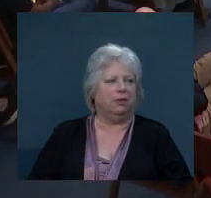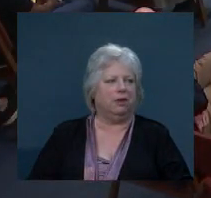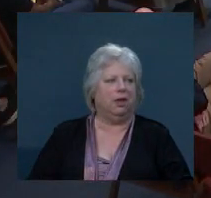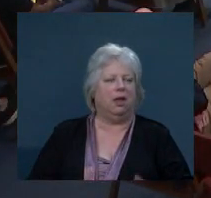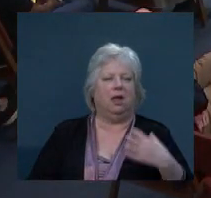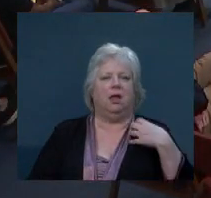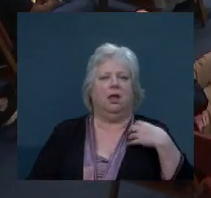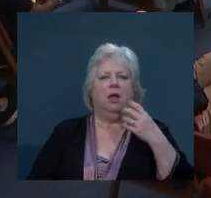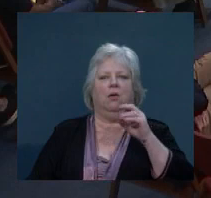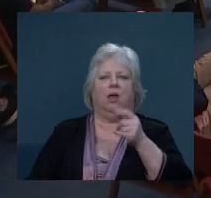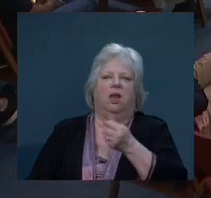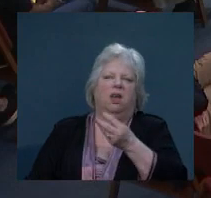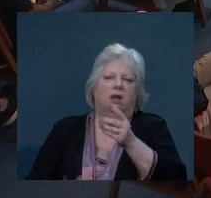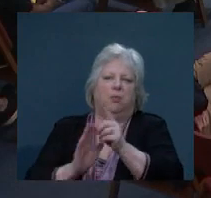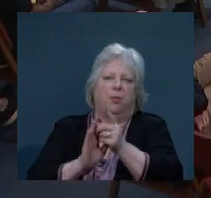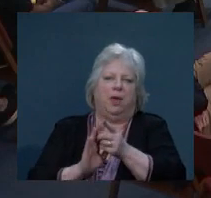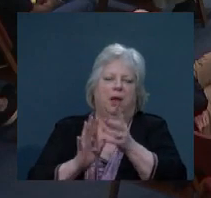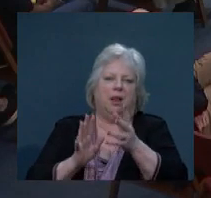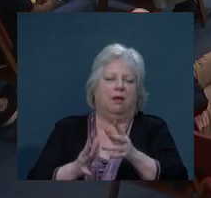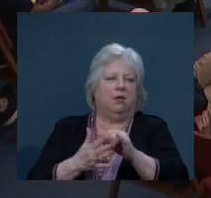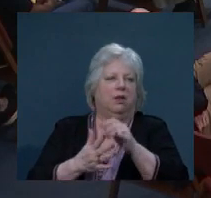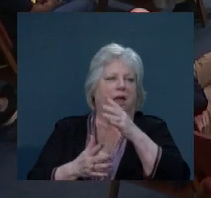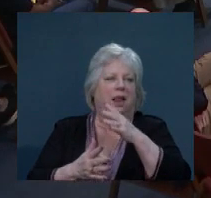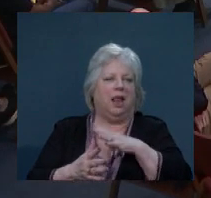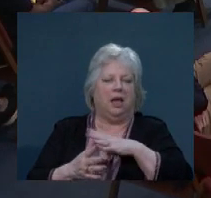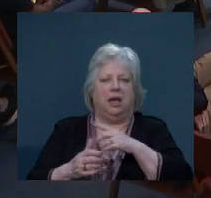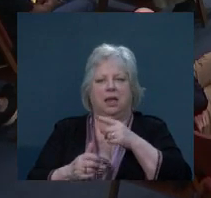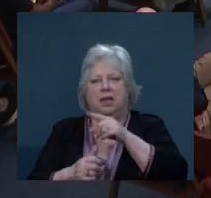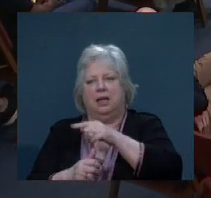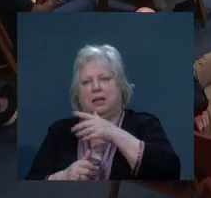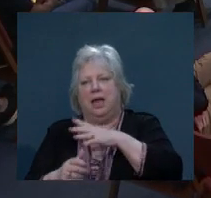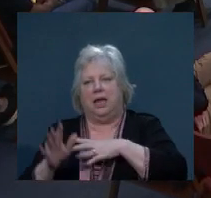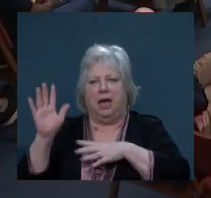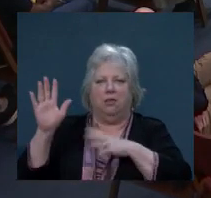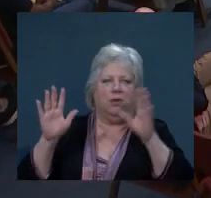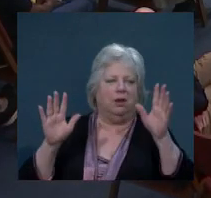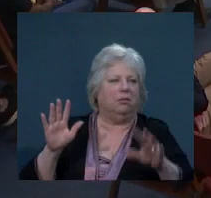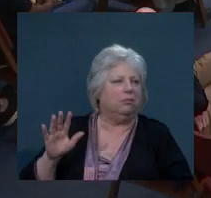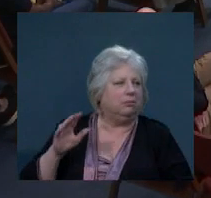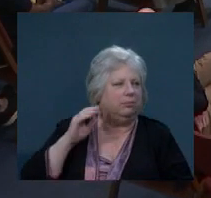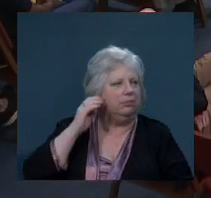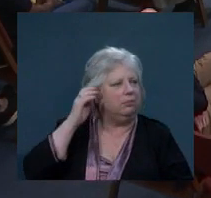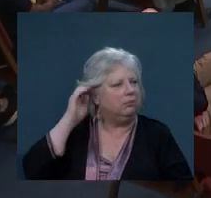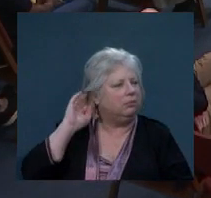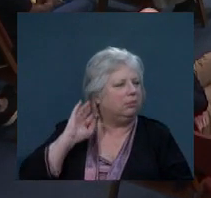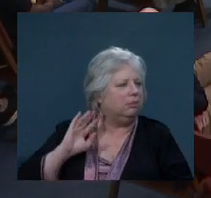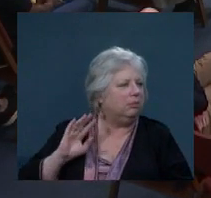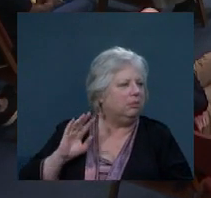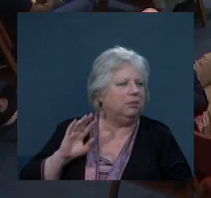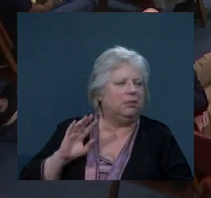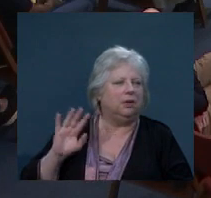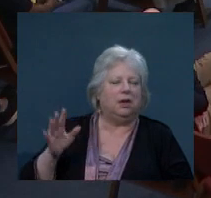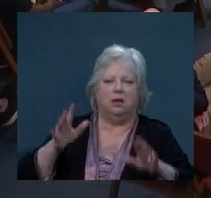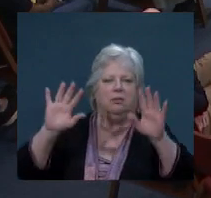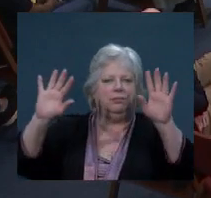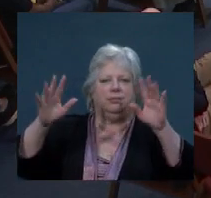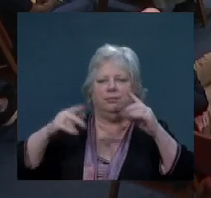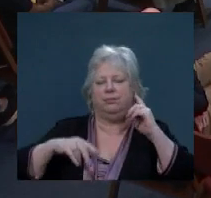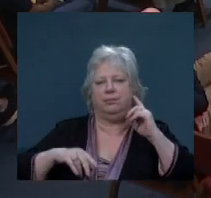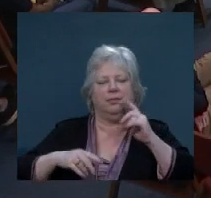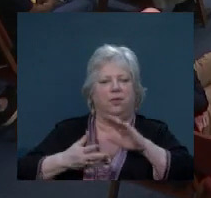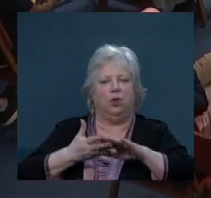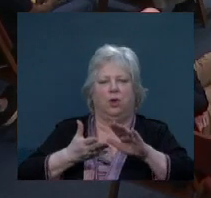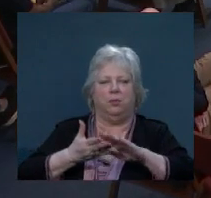Okay, we have a couple of minutes left, and that lady and this lady had their hands up, so. I was just gonna say, I live at 43. Use the Excuse mic, me. please.